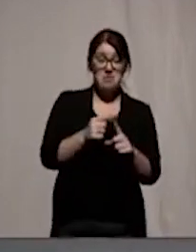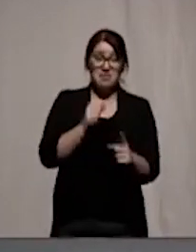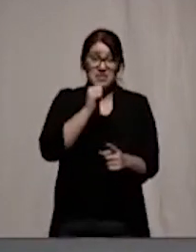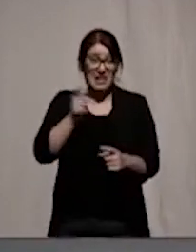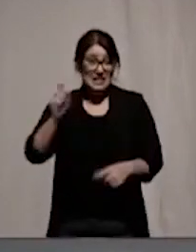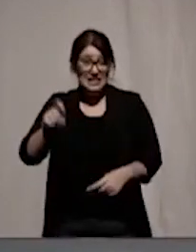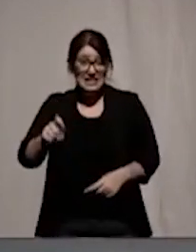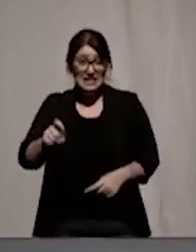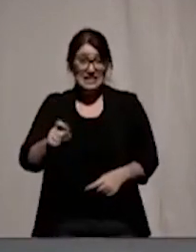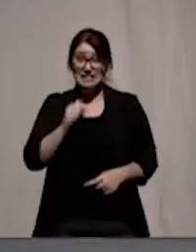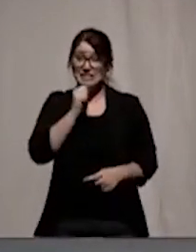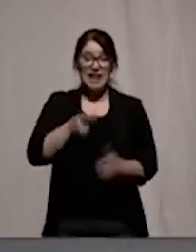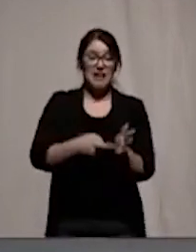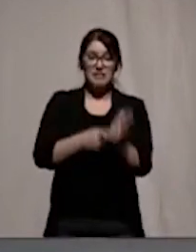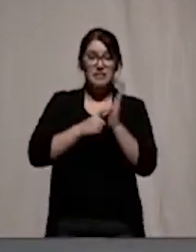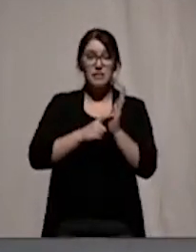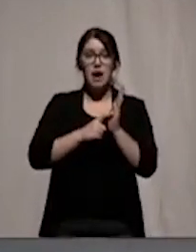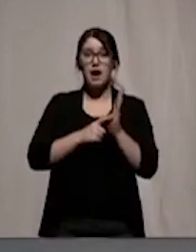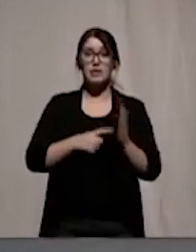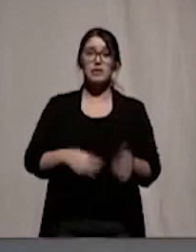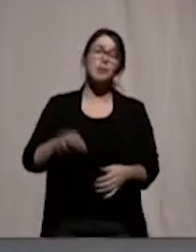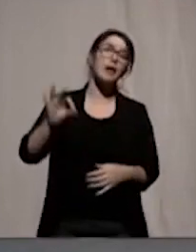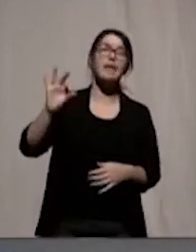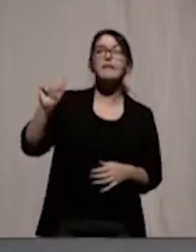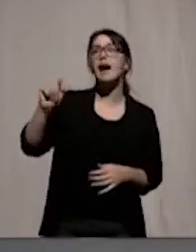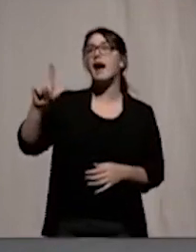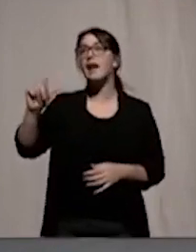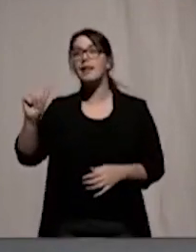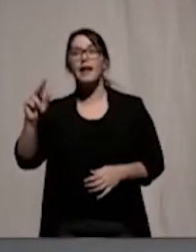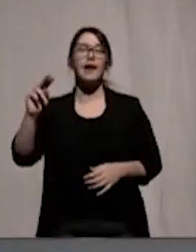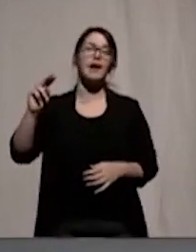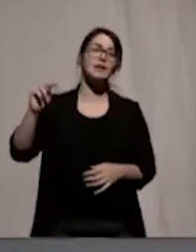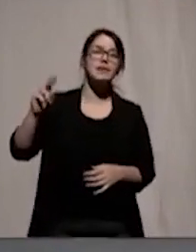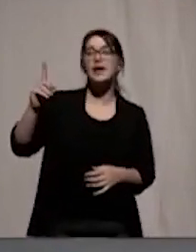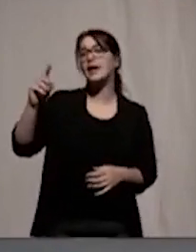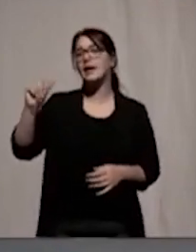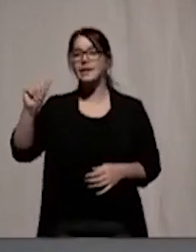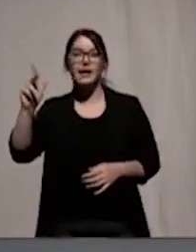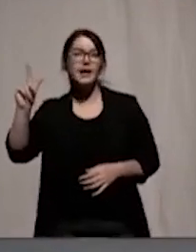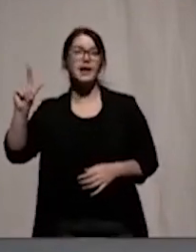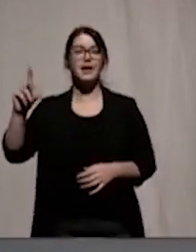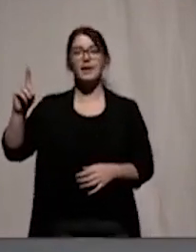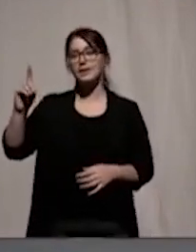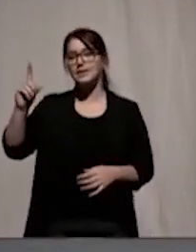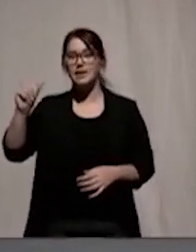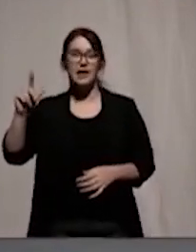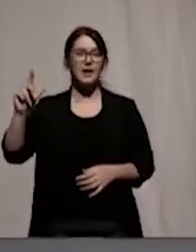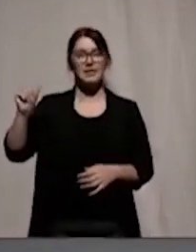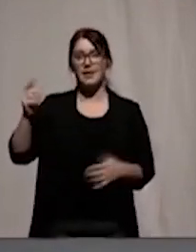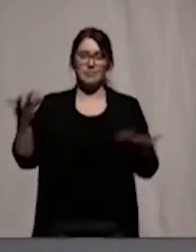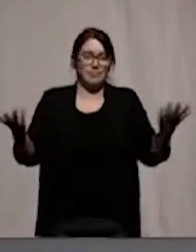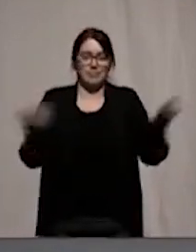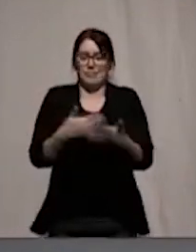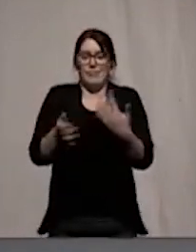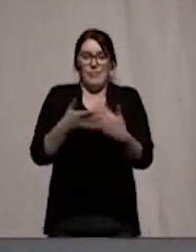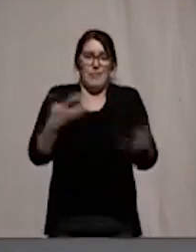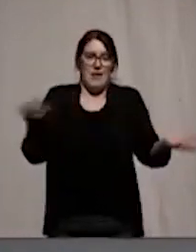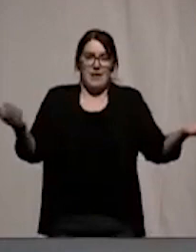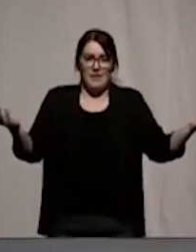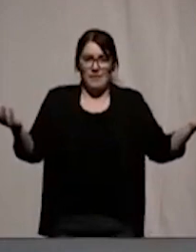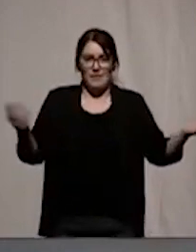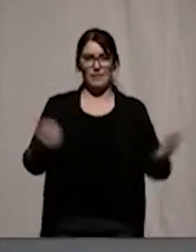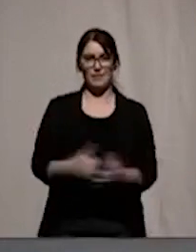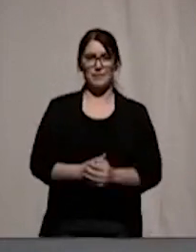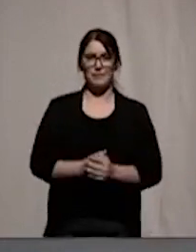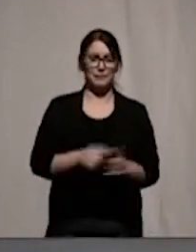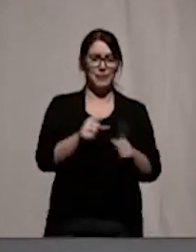and that's a whole song. You can just literally do a whole song of like da da da da da da da da da da, and that's all I do at home too. If I can't